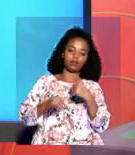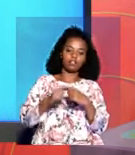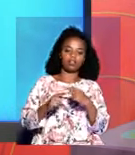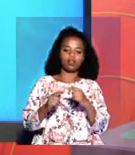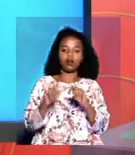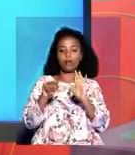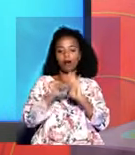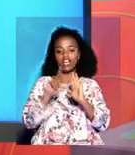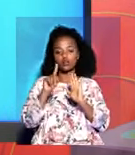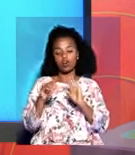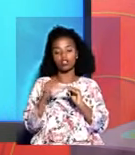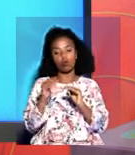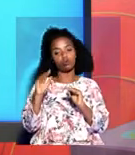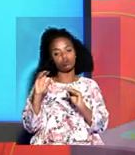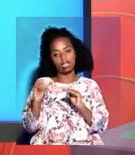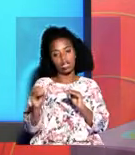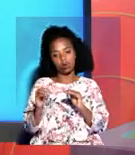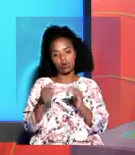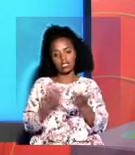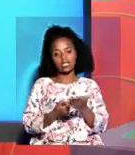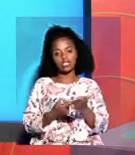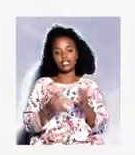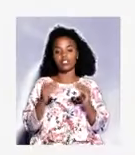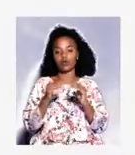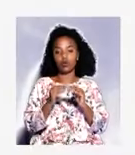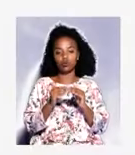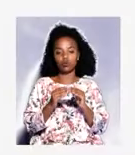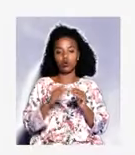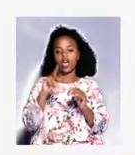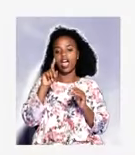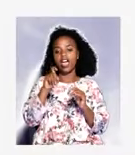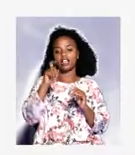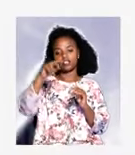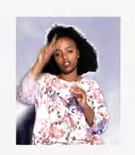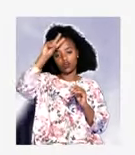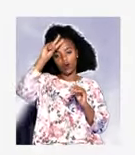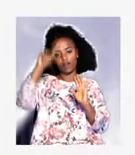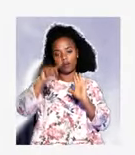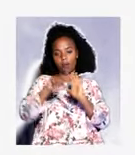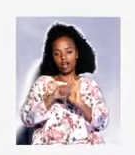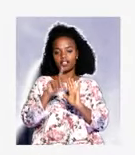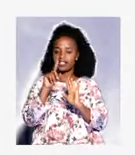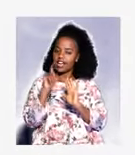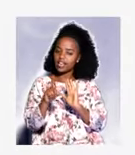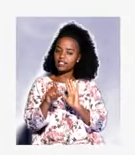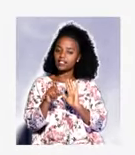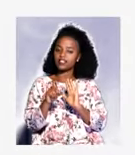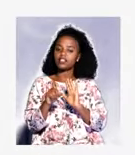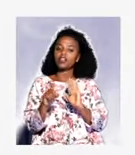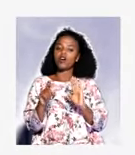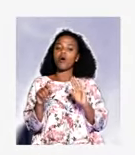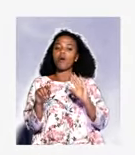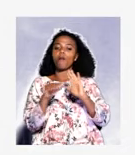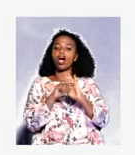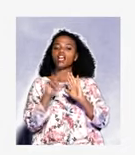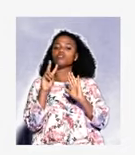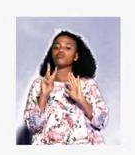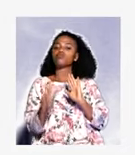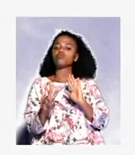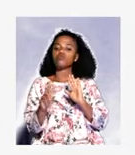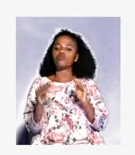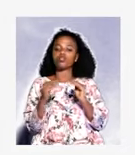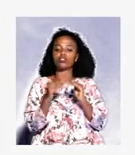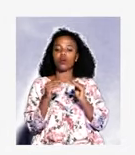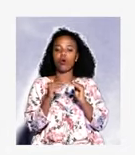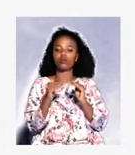0. Therefore, this equal to this x squared minus x minus 2